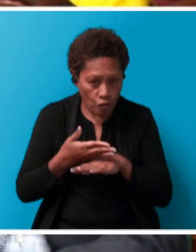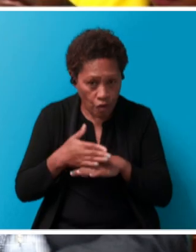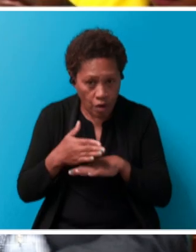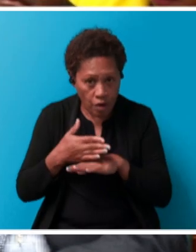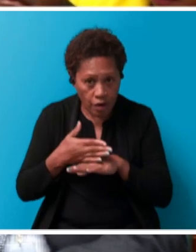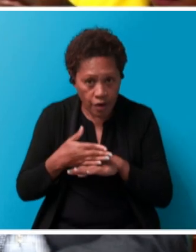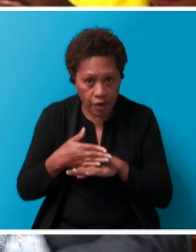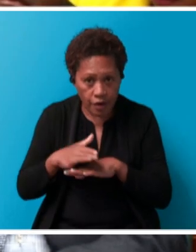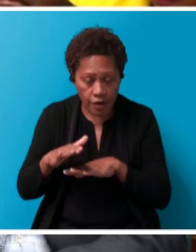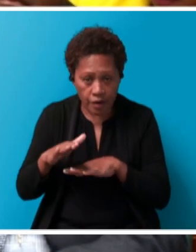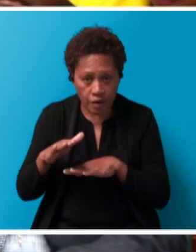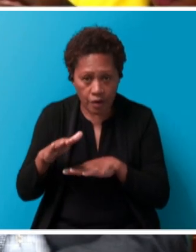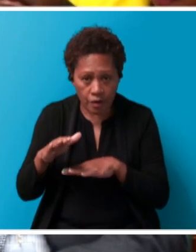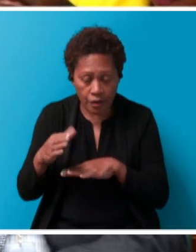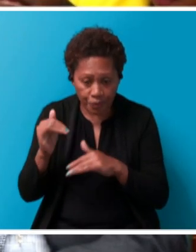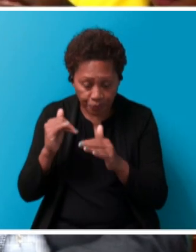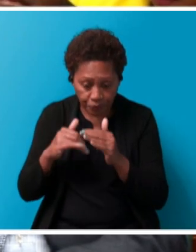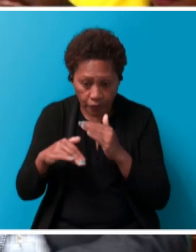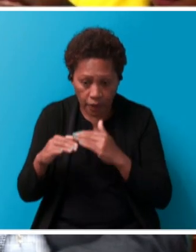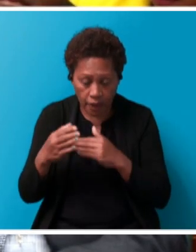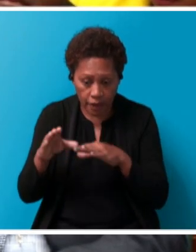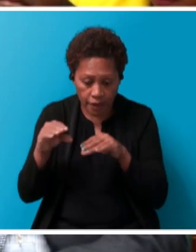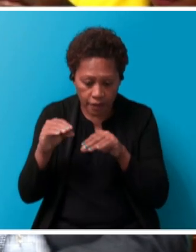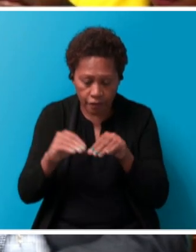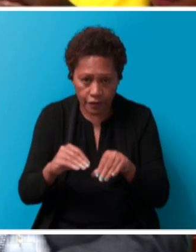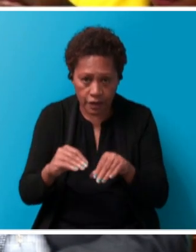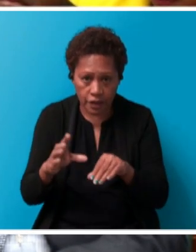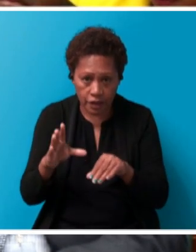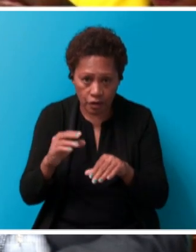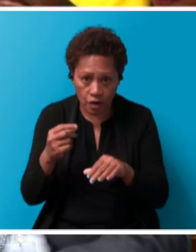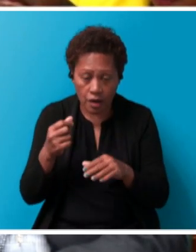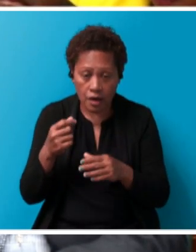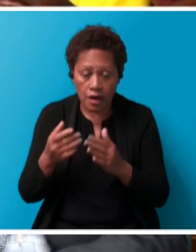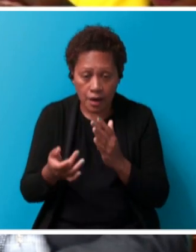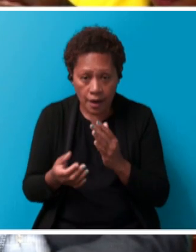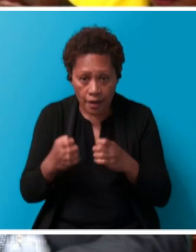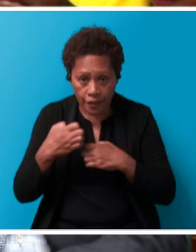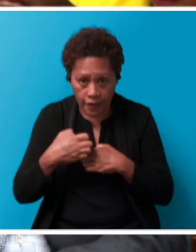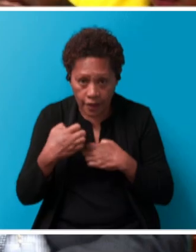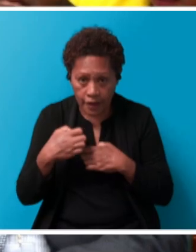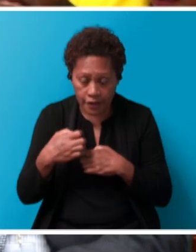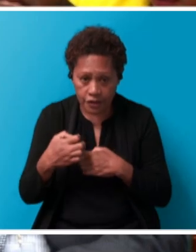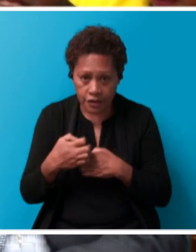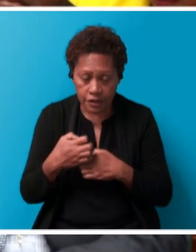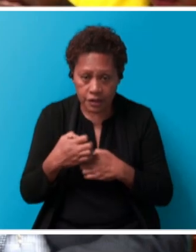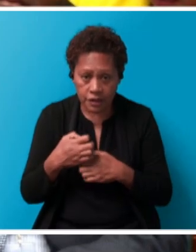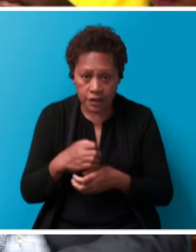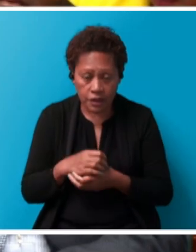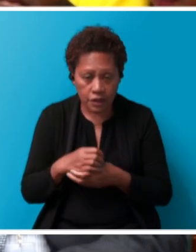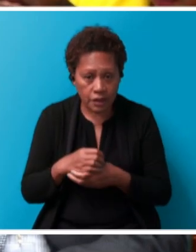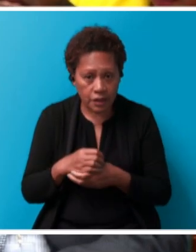competition and investment, and constrains energy access. As a way forward, the Ministry